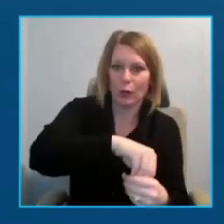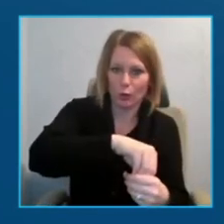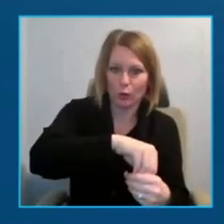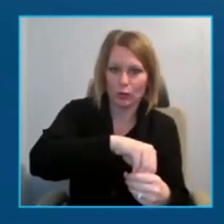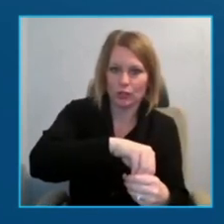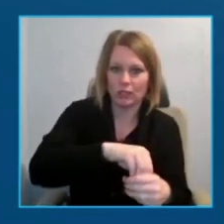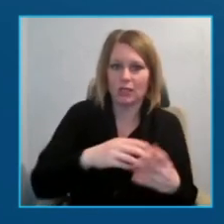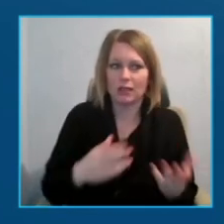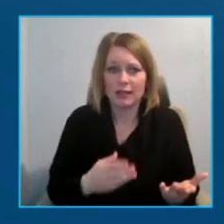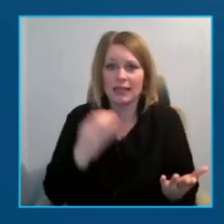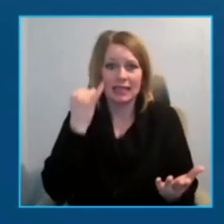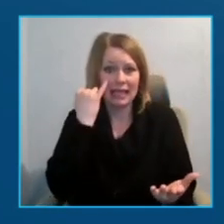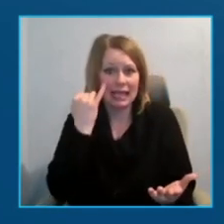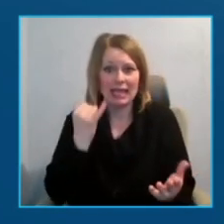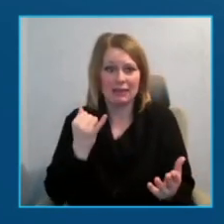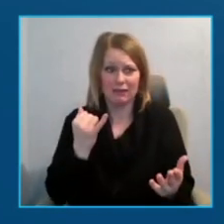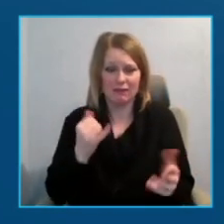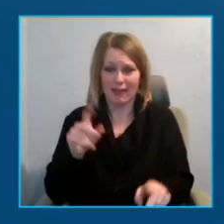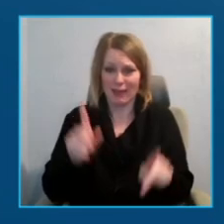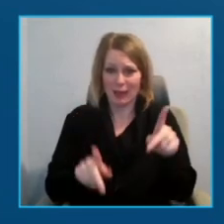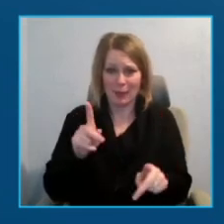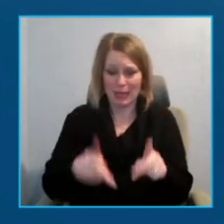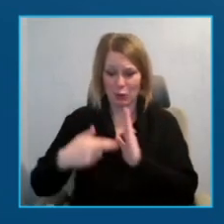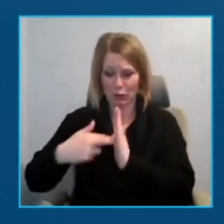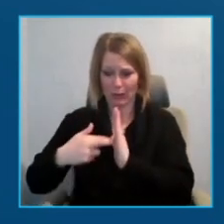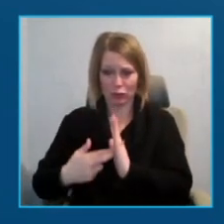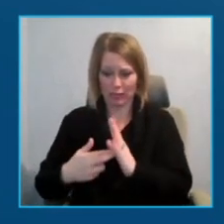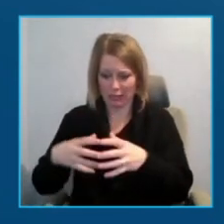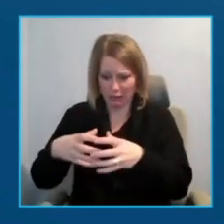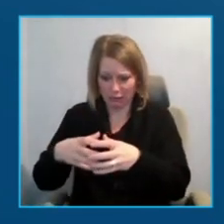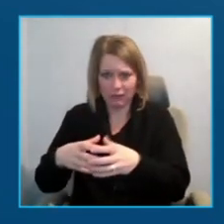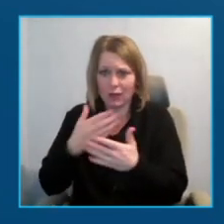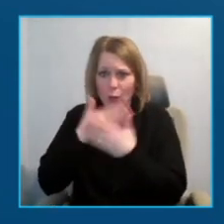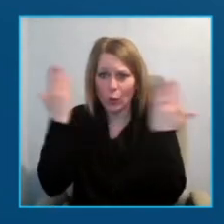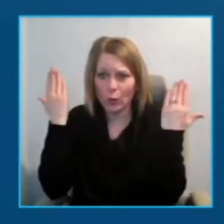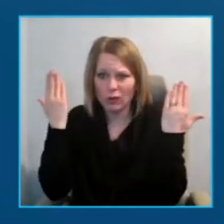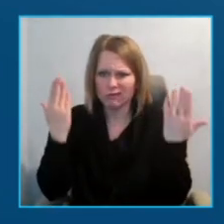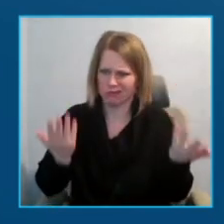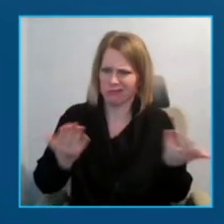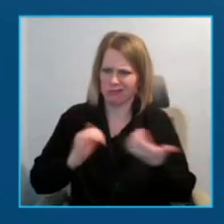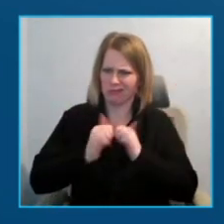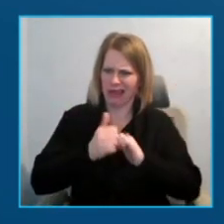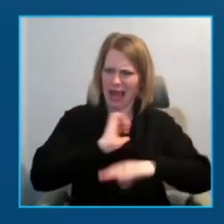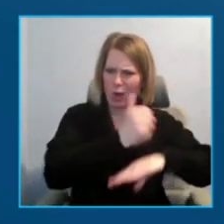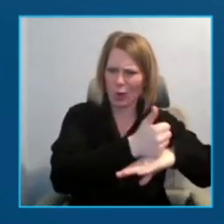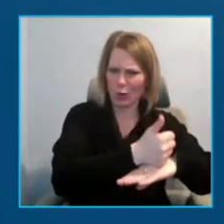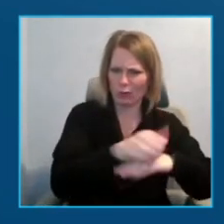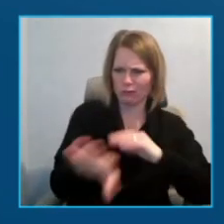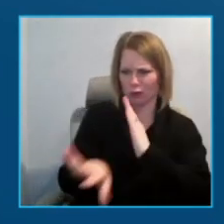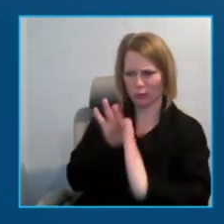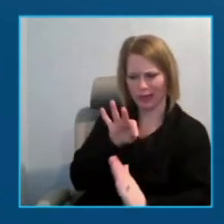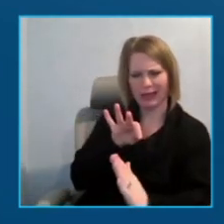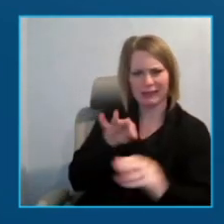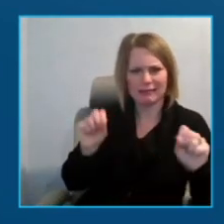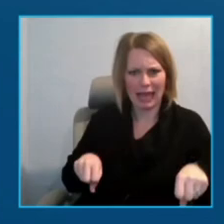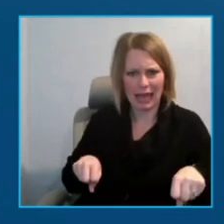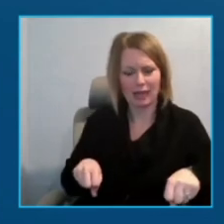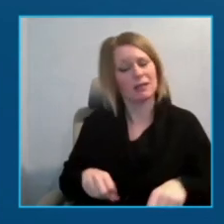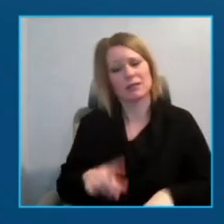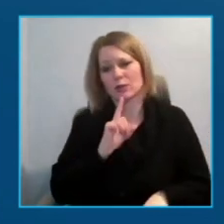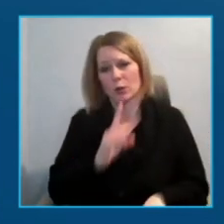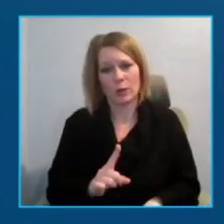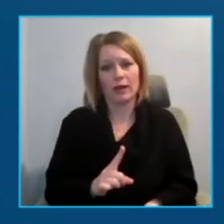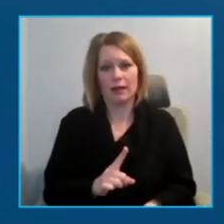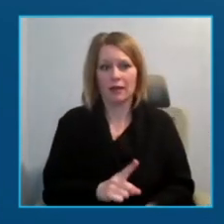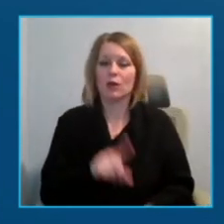not there, the demographic is difficult to put in place. So we have to trust that everything that will be done to include as much